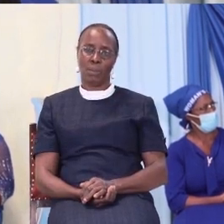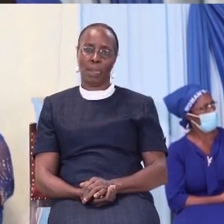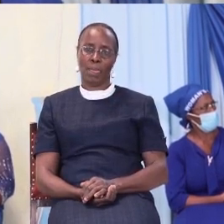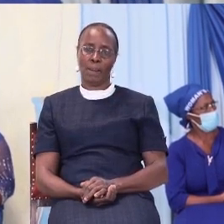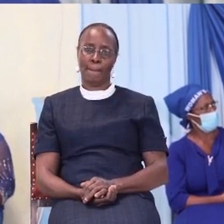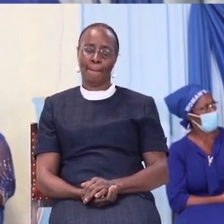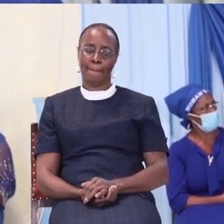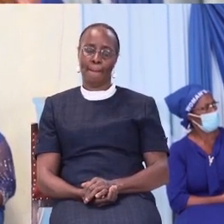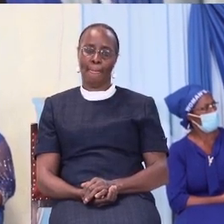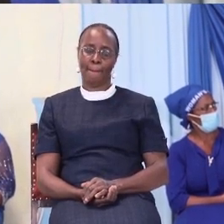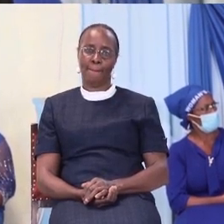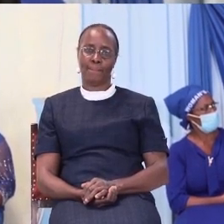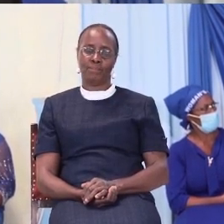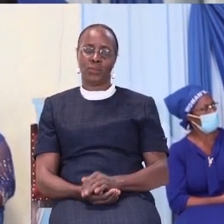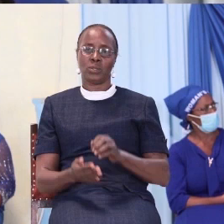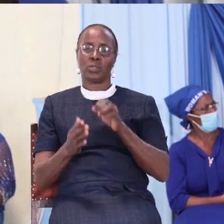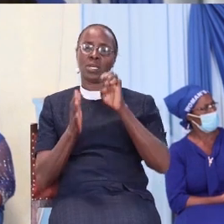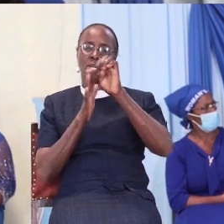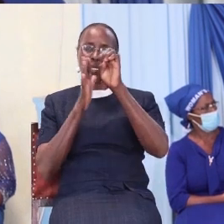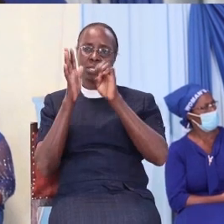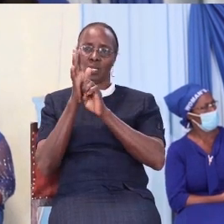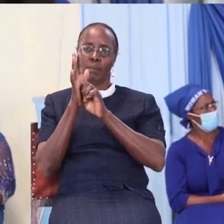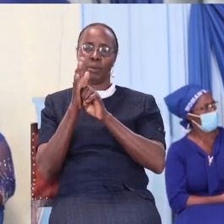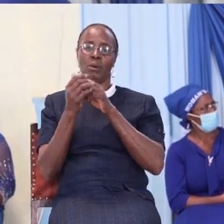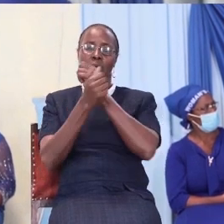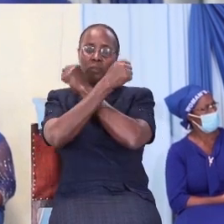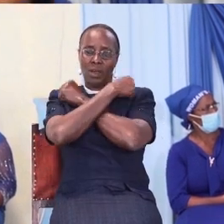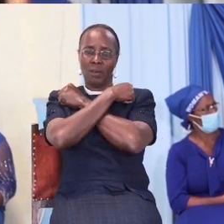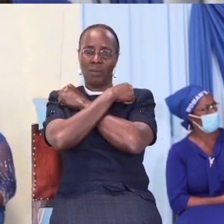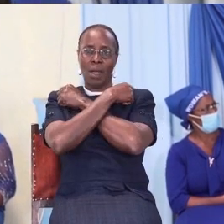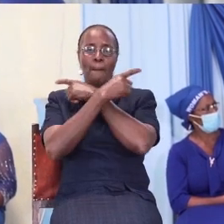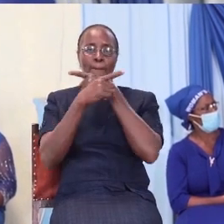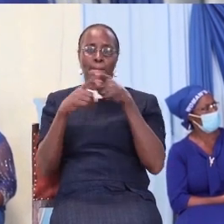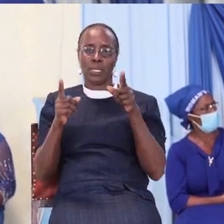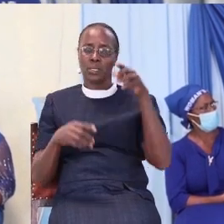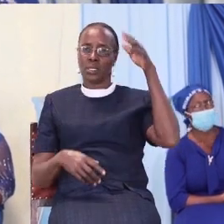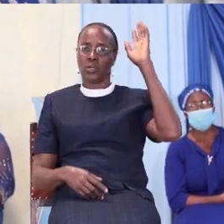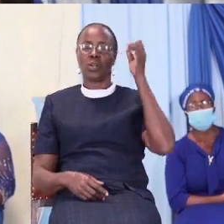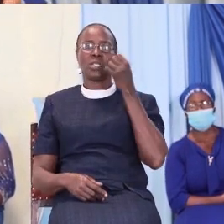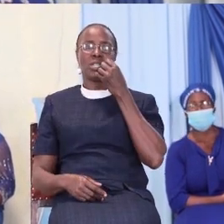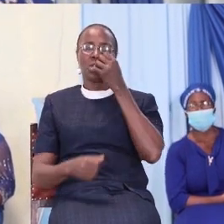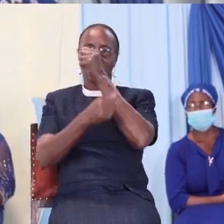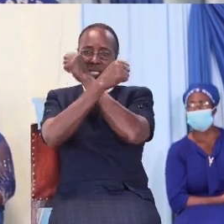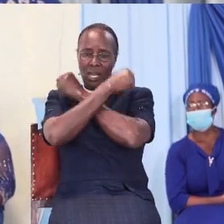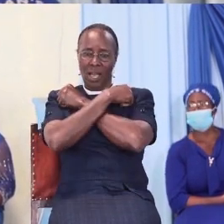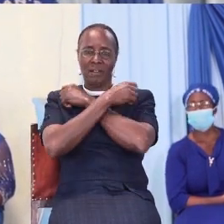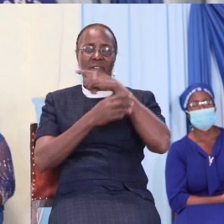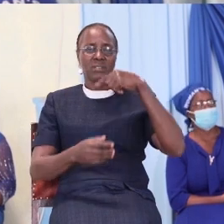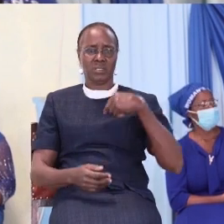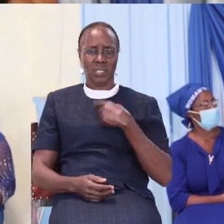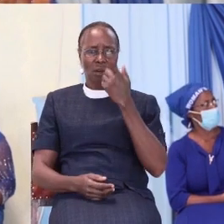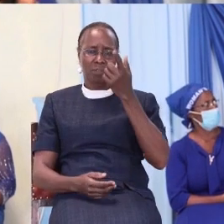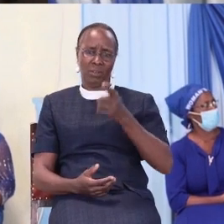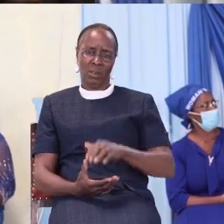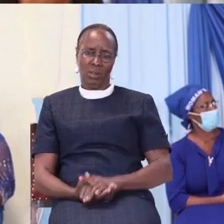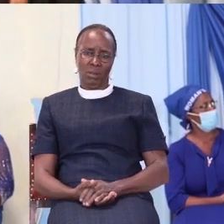an example of love. God is love himself. And that is why we said